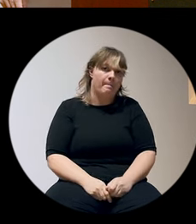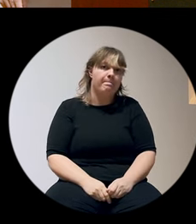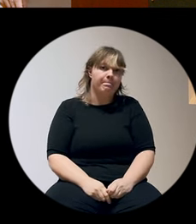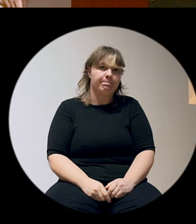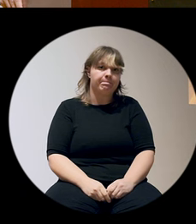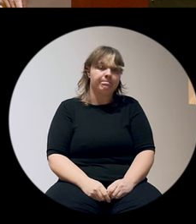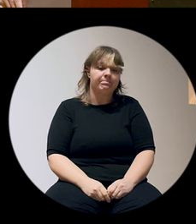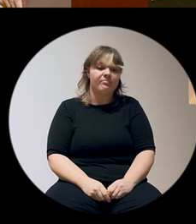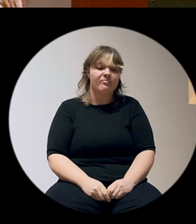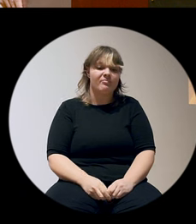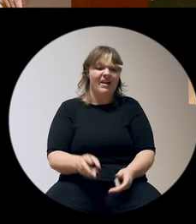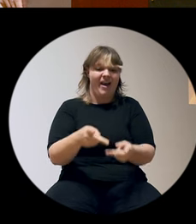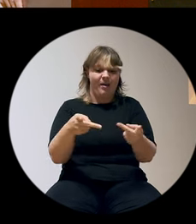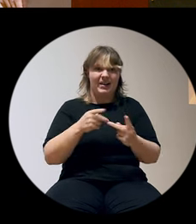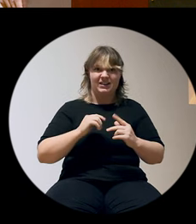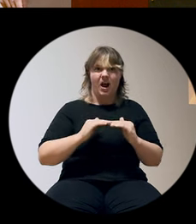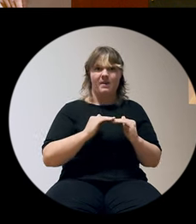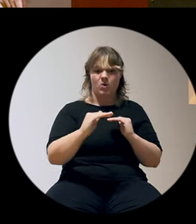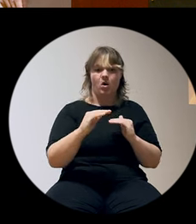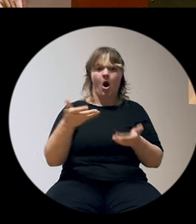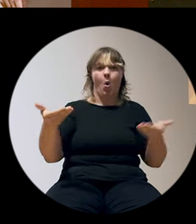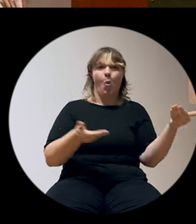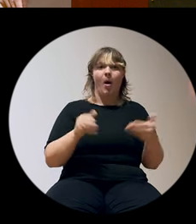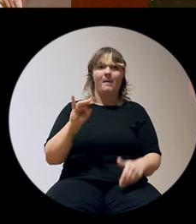And then a place on the floor are welcome mats.